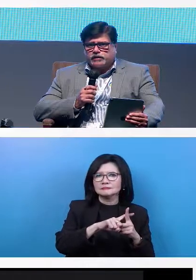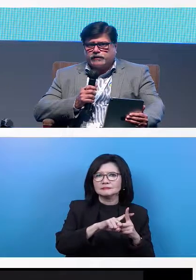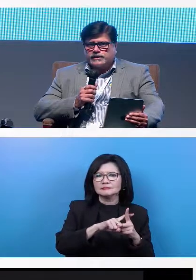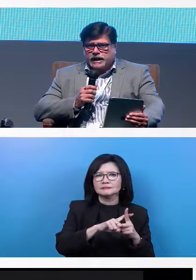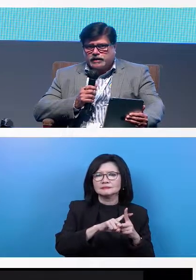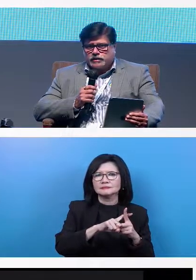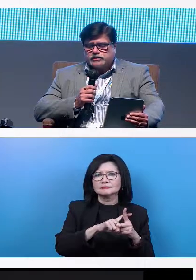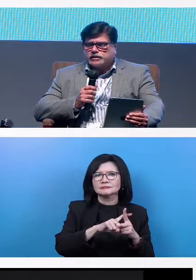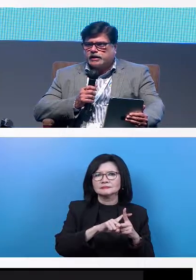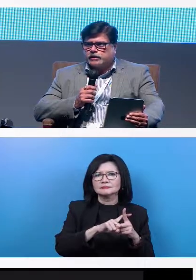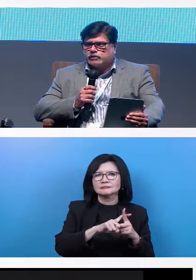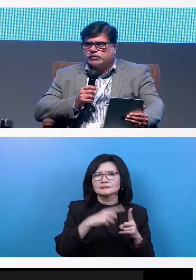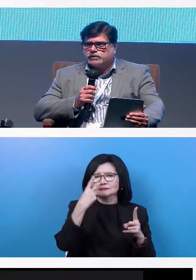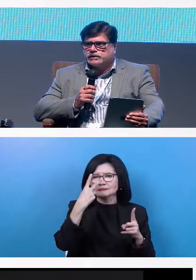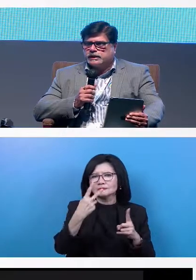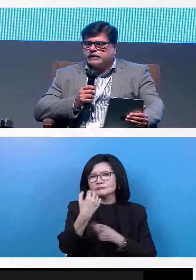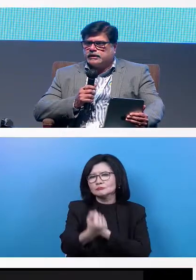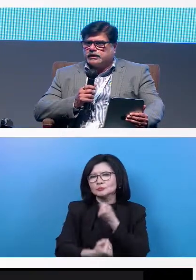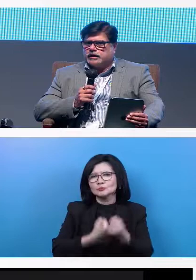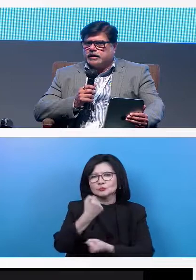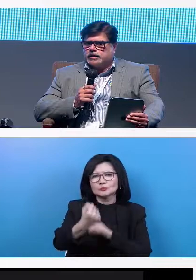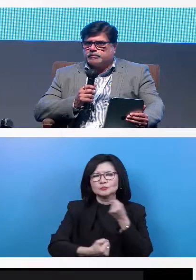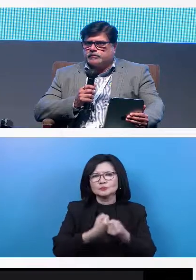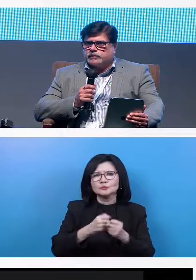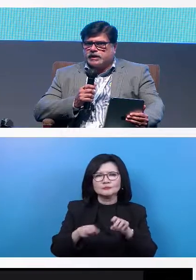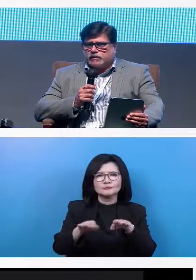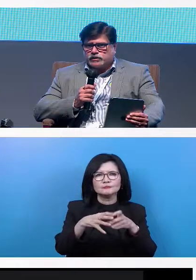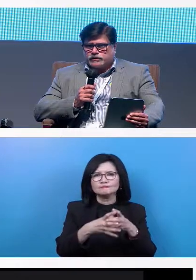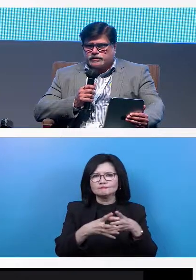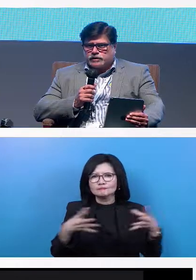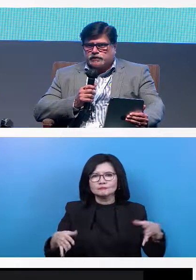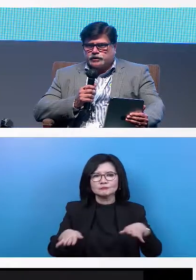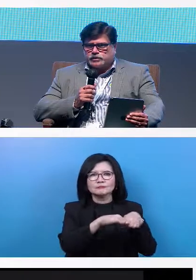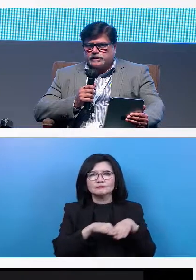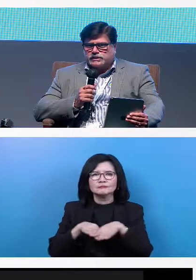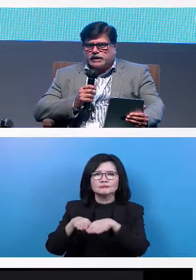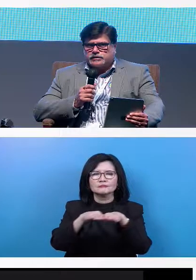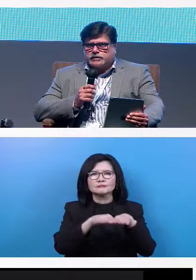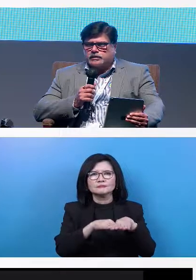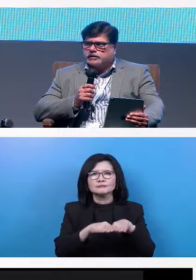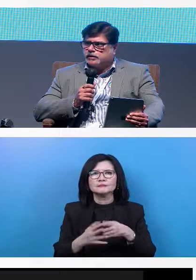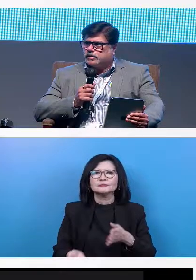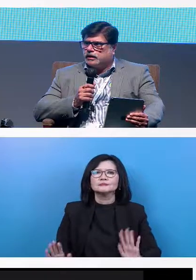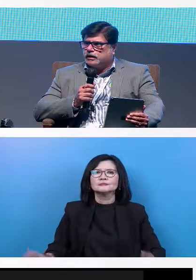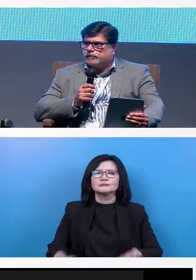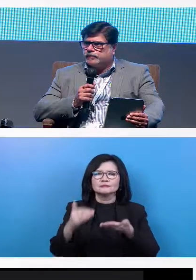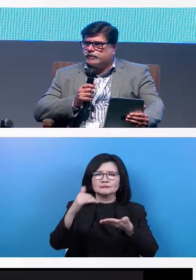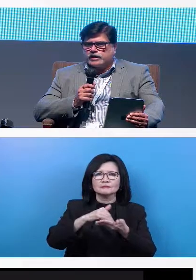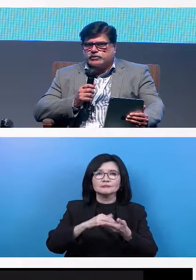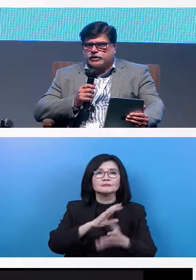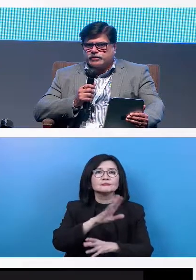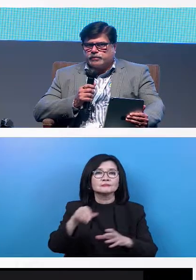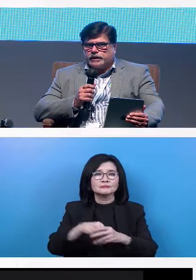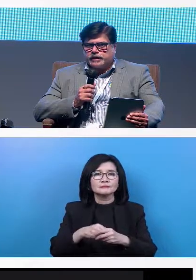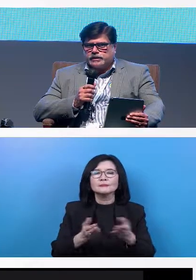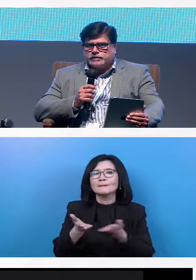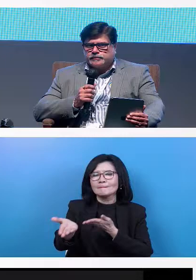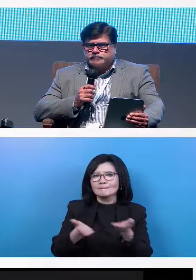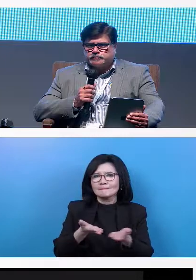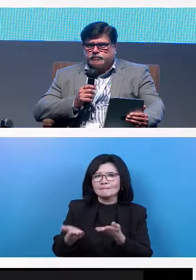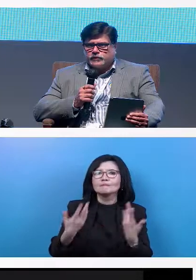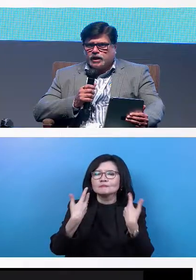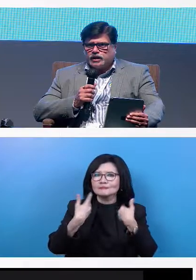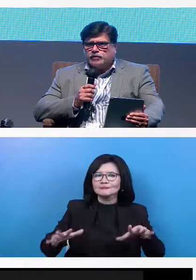establishing recovery standards that includes levels of service post-disaster, restoration